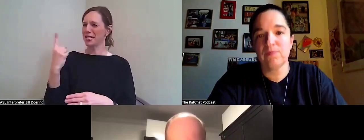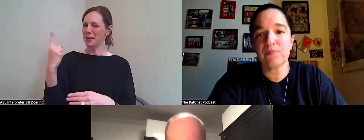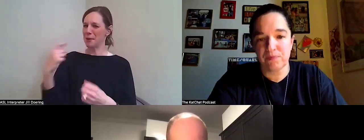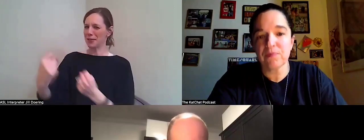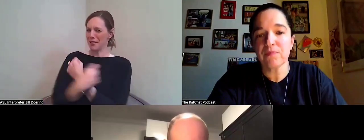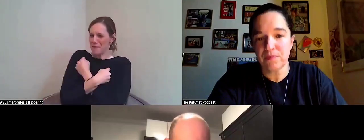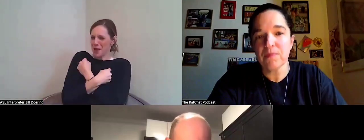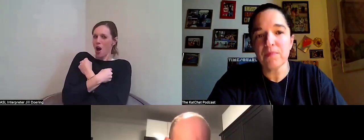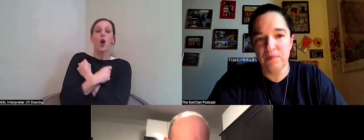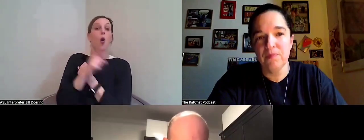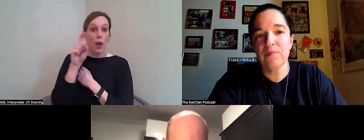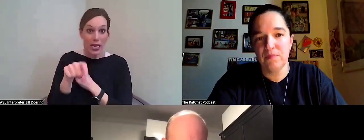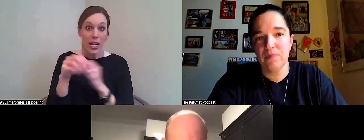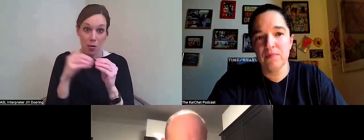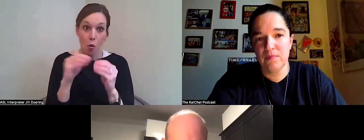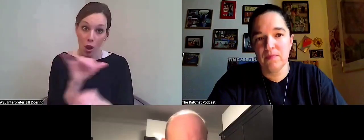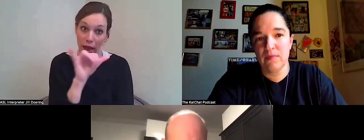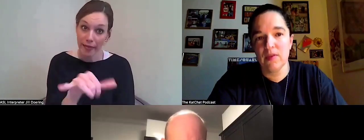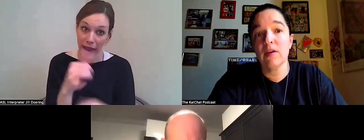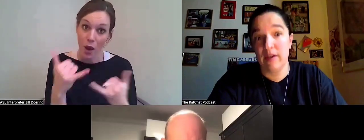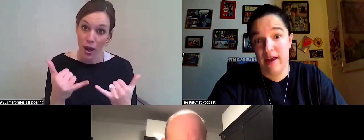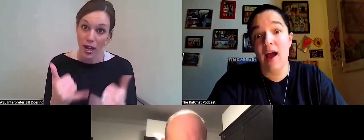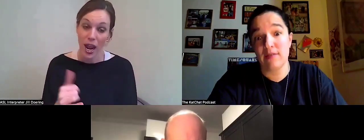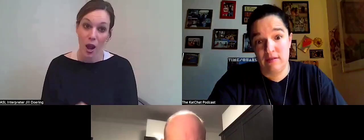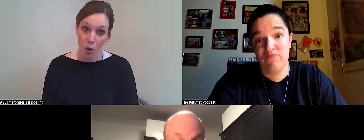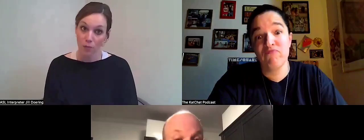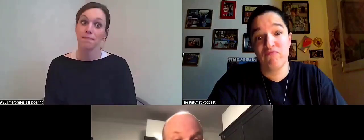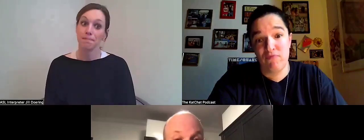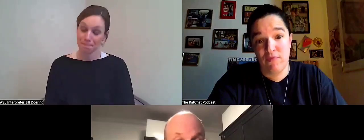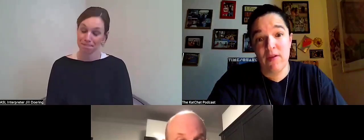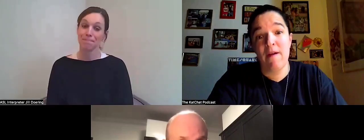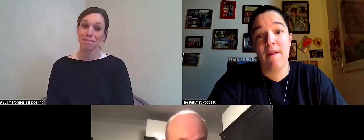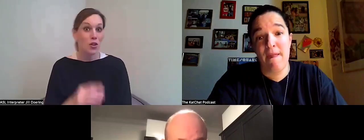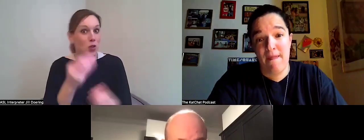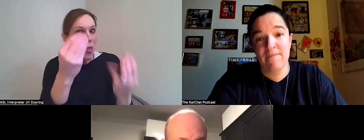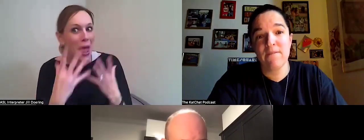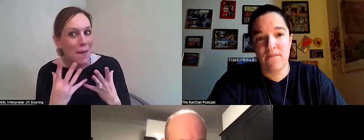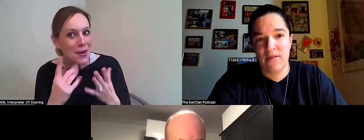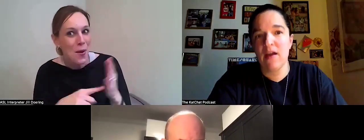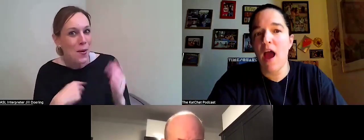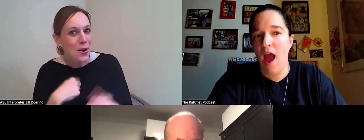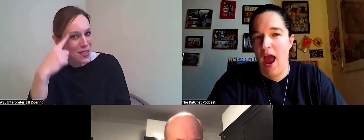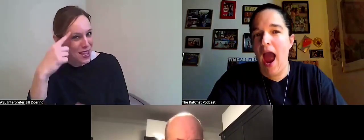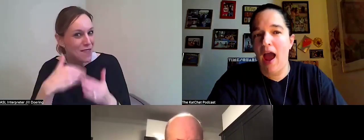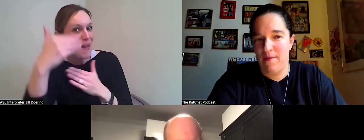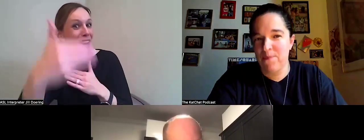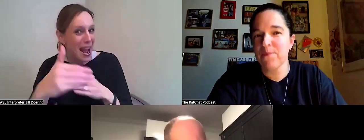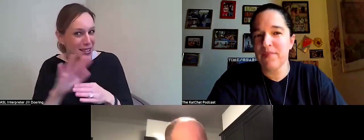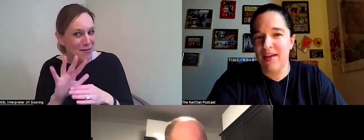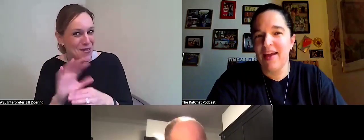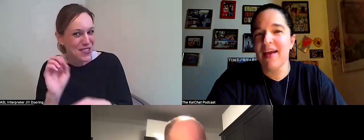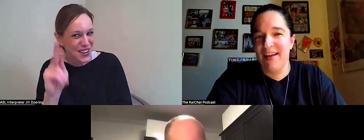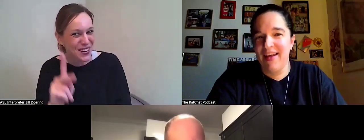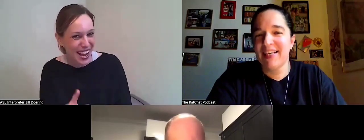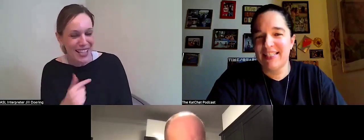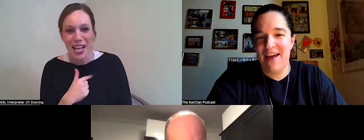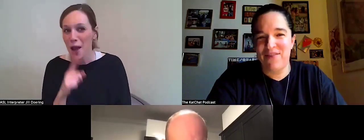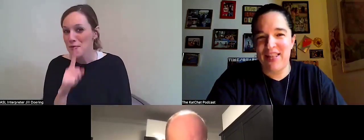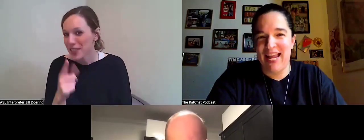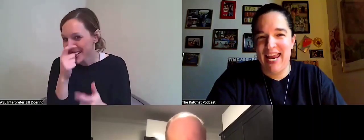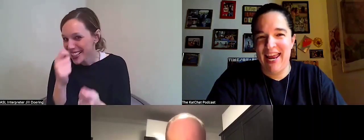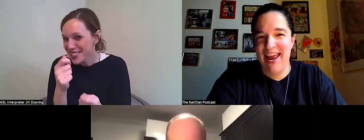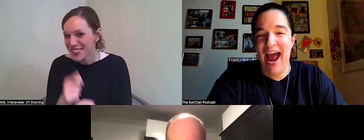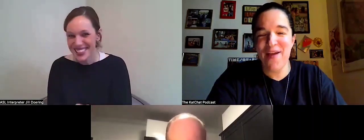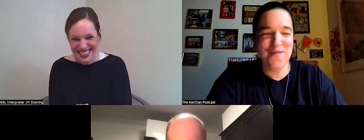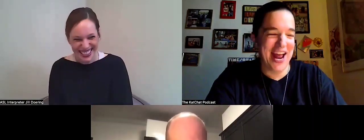right now. So yeah, so let me know what you think of my next one. I'm so interested because